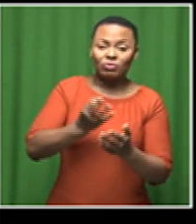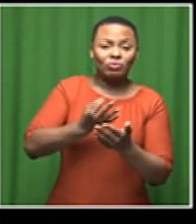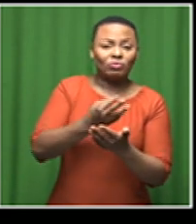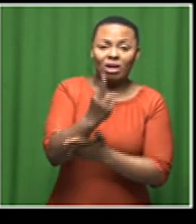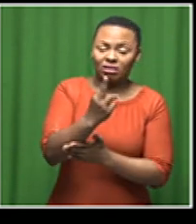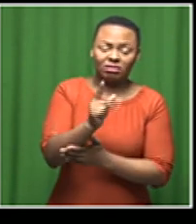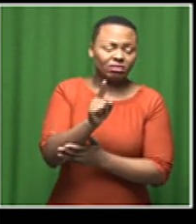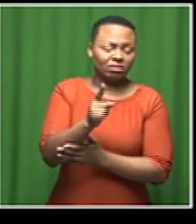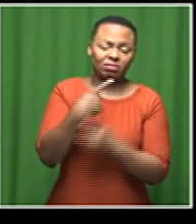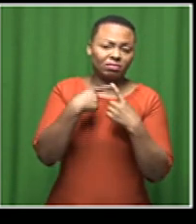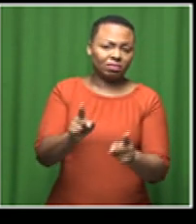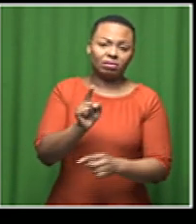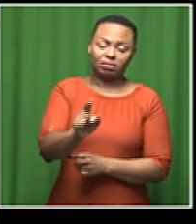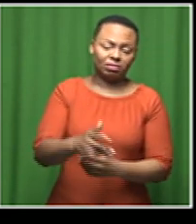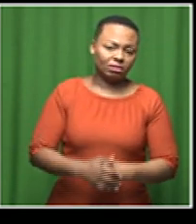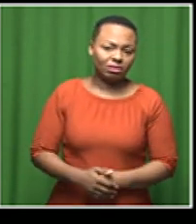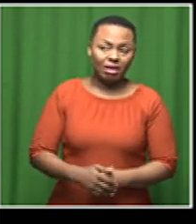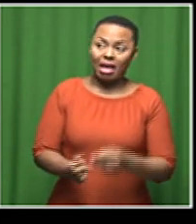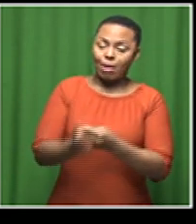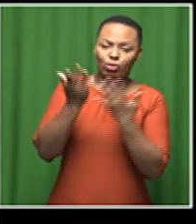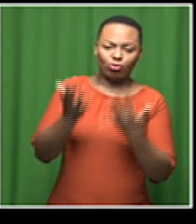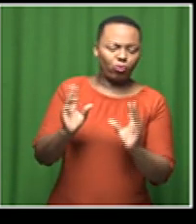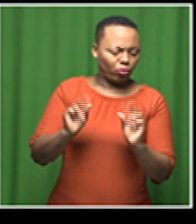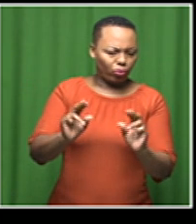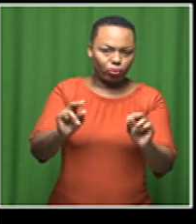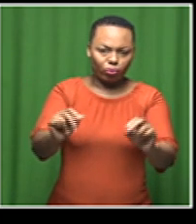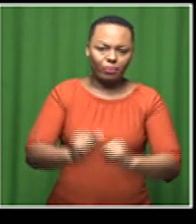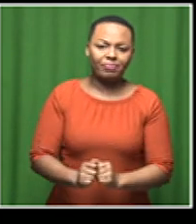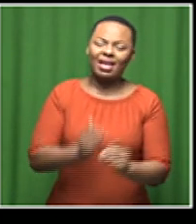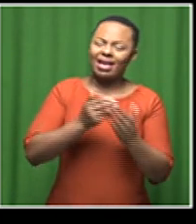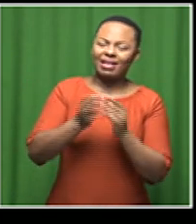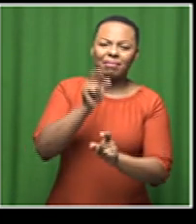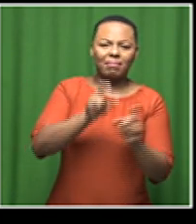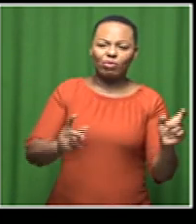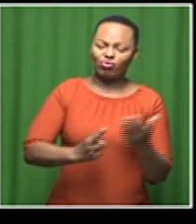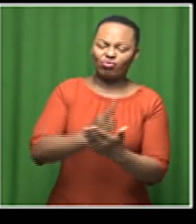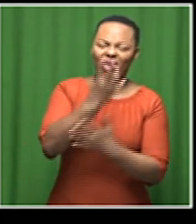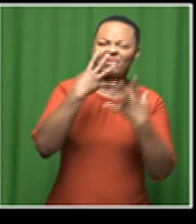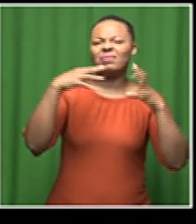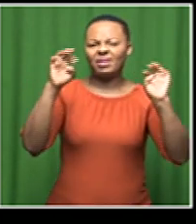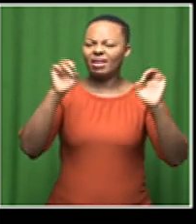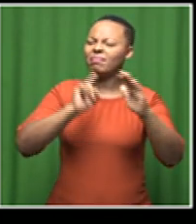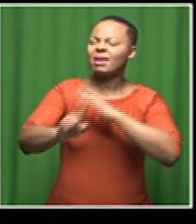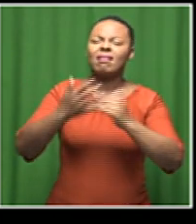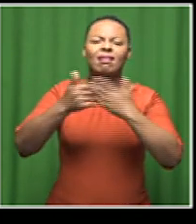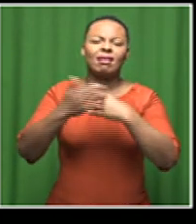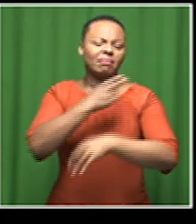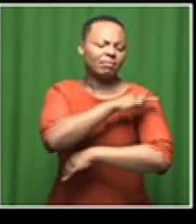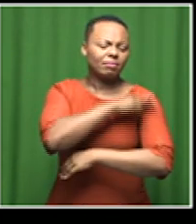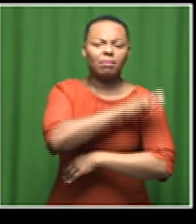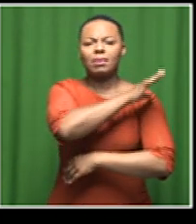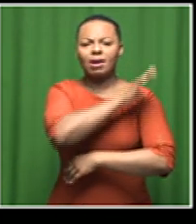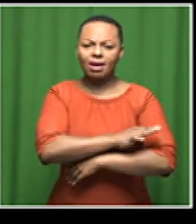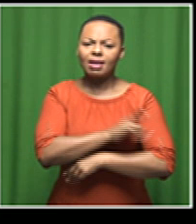and which is not, that is not supposed to happen like that. Everyone needs to feel free to go to health facility and then